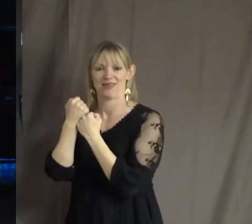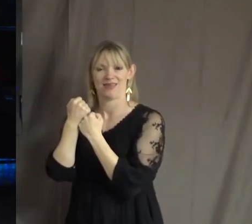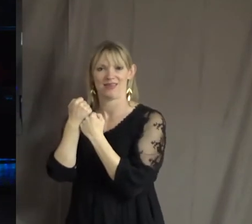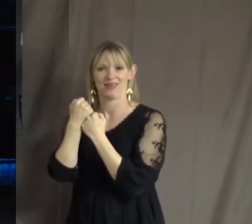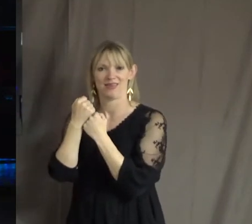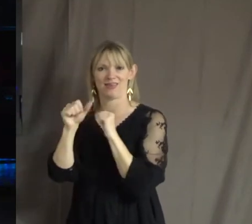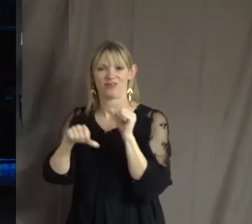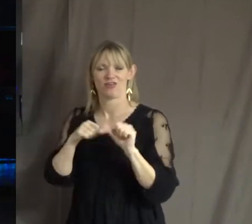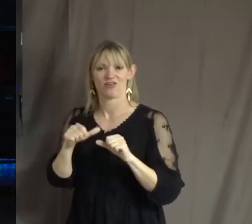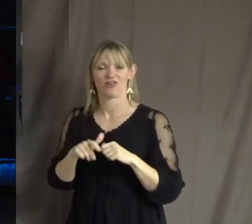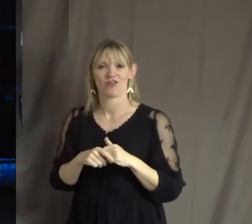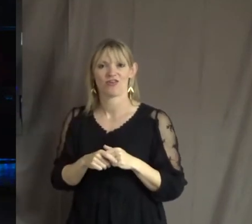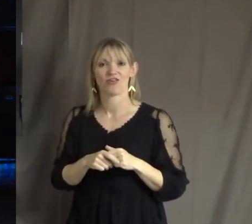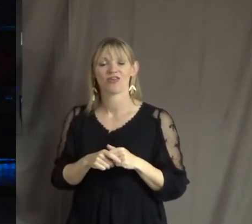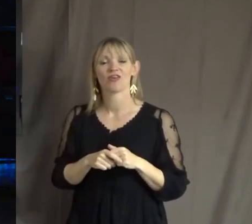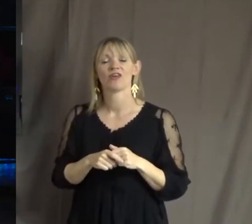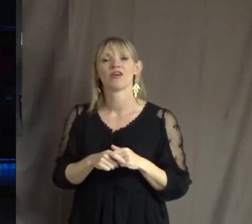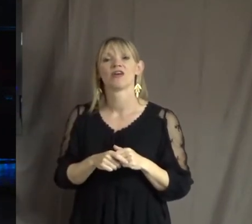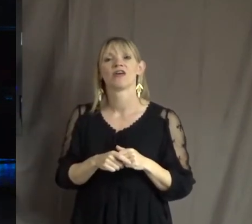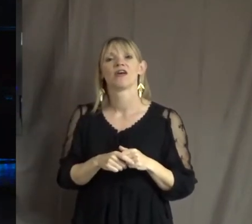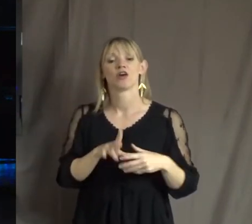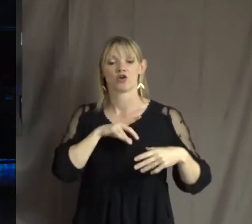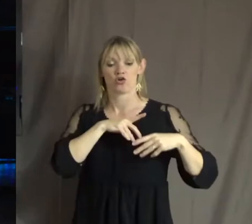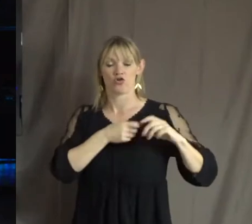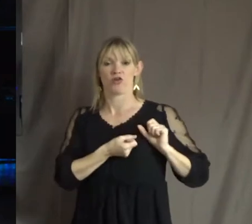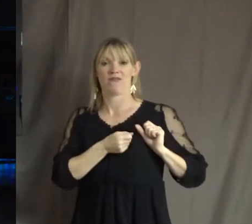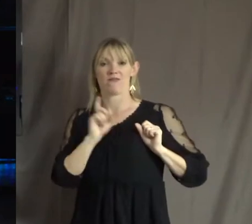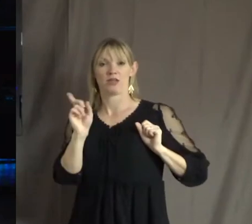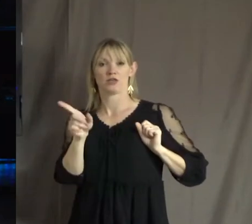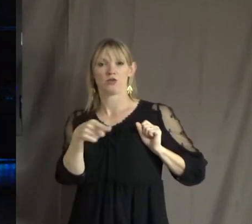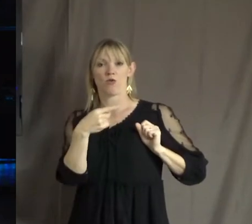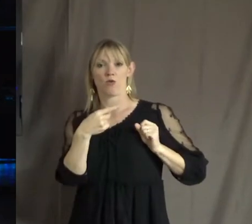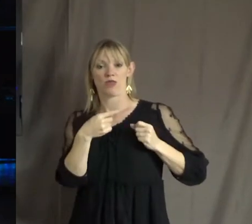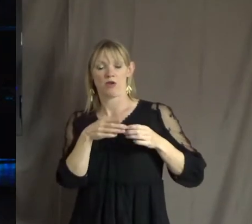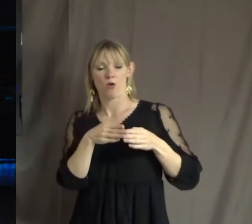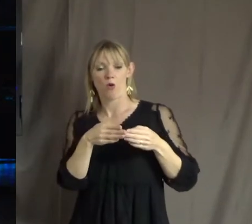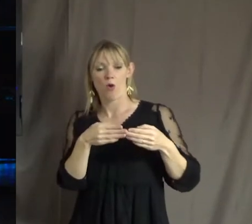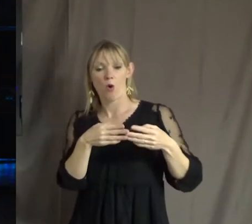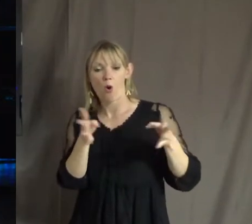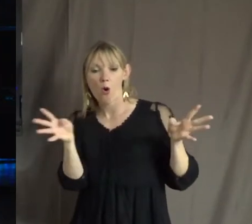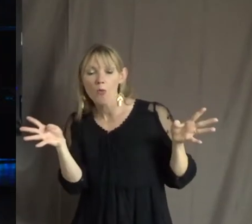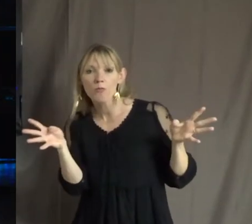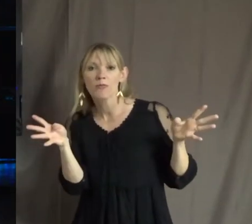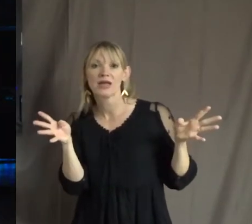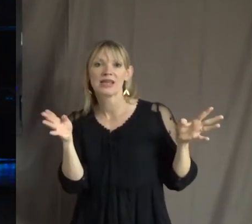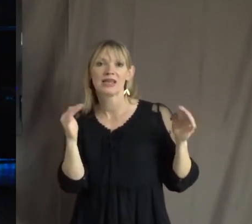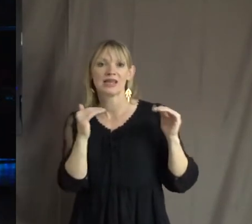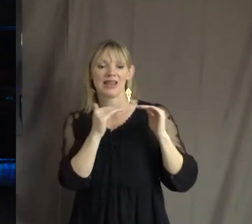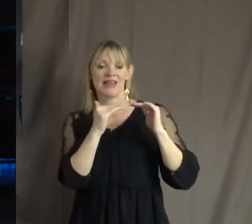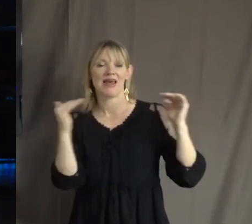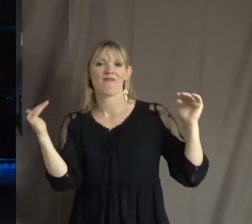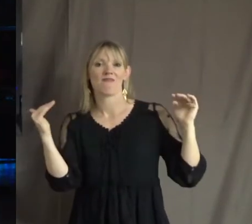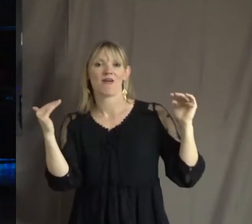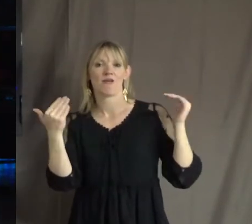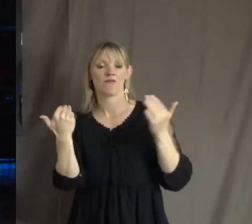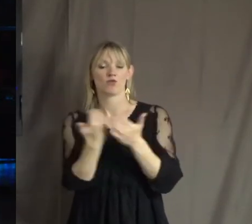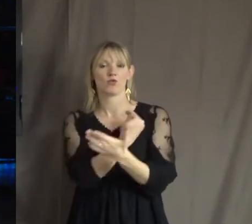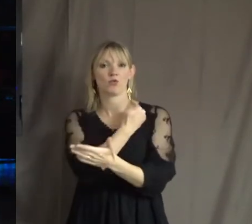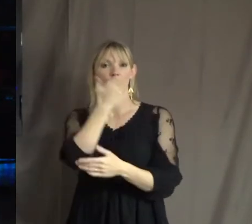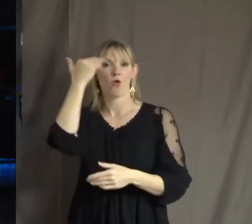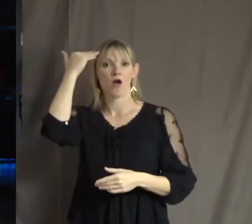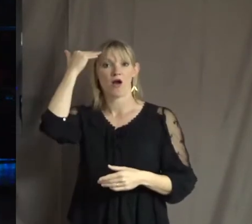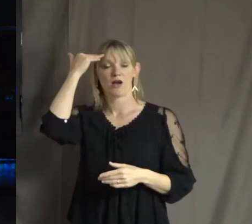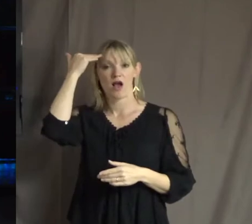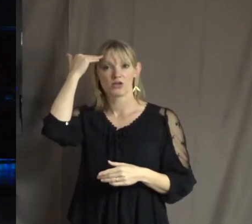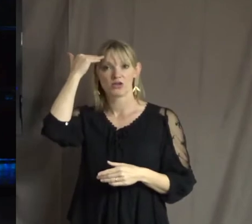So it also has been stated that grief is the only gateway to certain levels of consciousness, and it is a